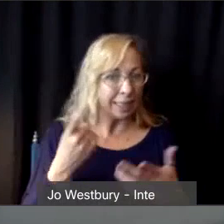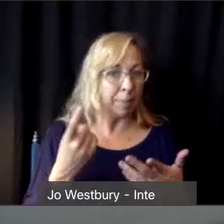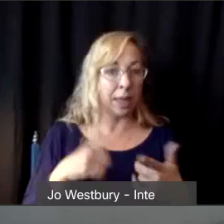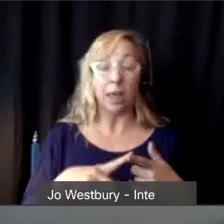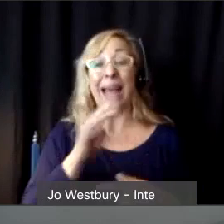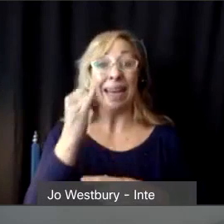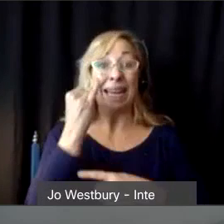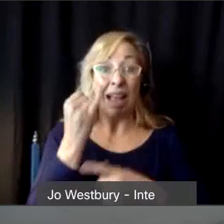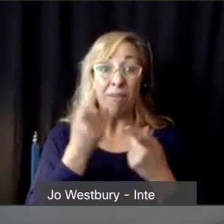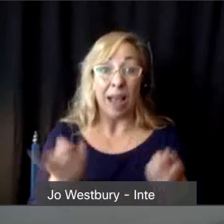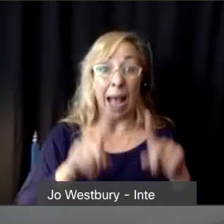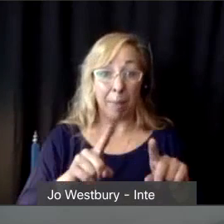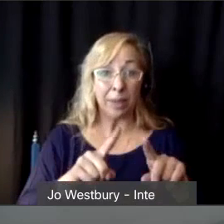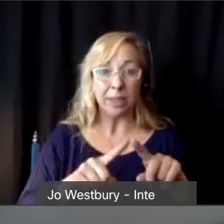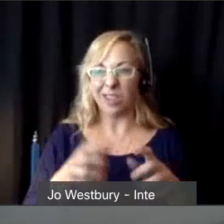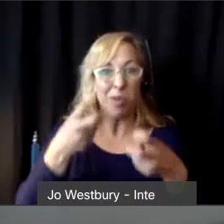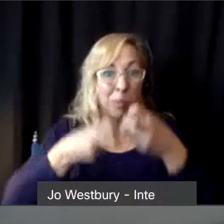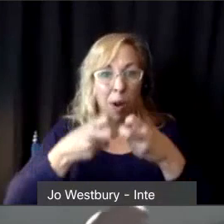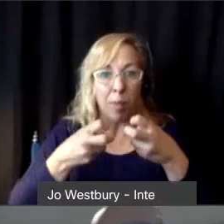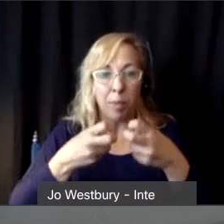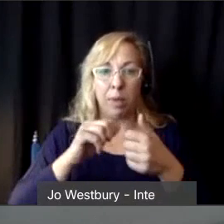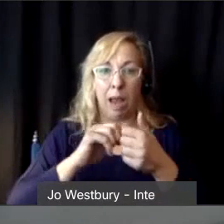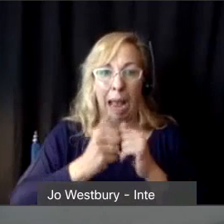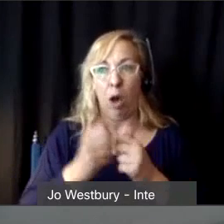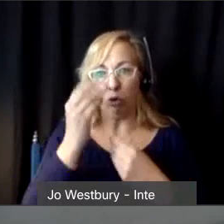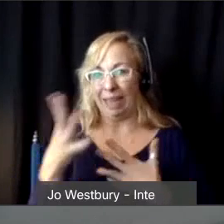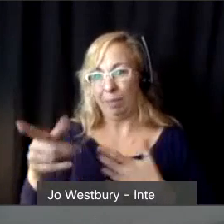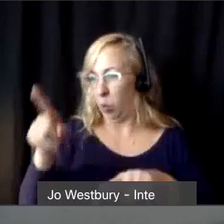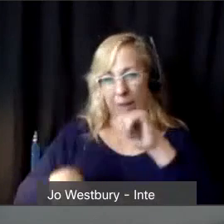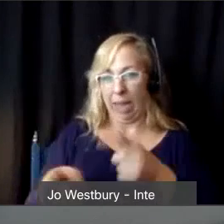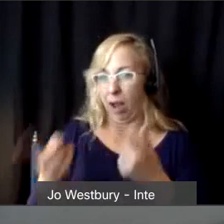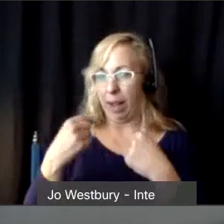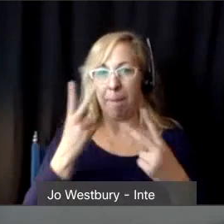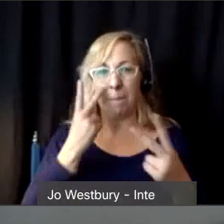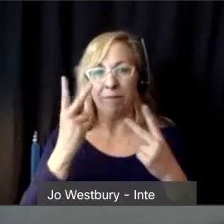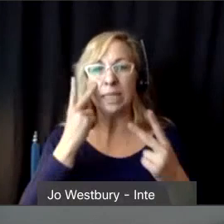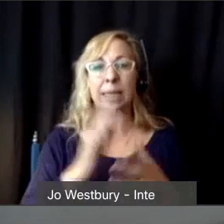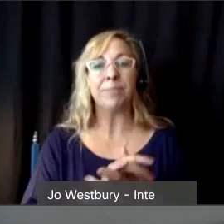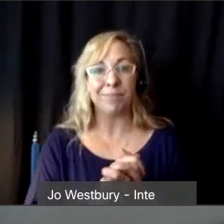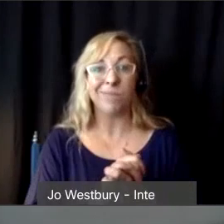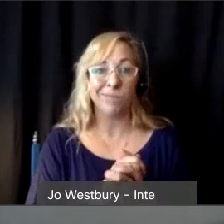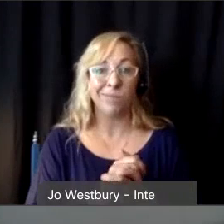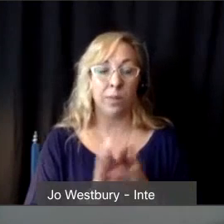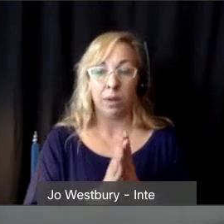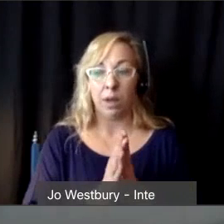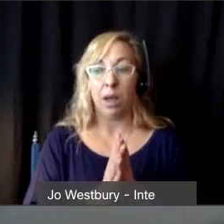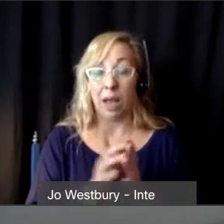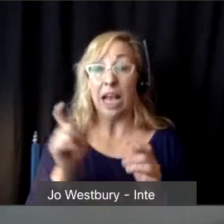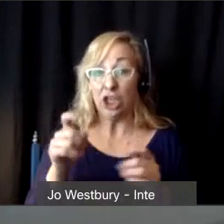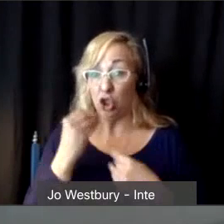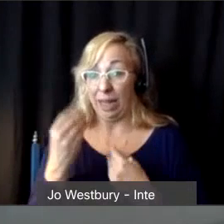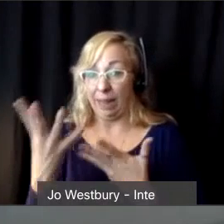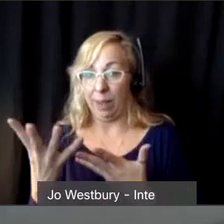issue were raised in the screening process, as well as what steps the visitor should take before and